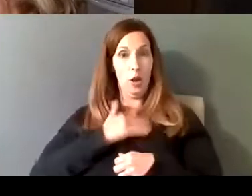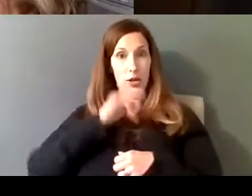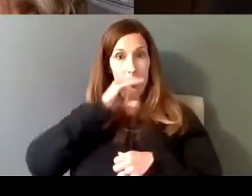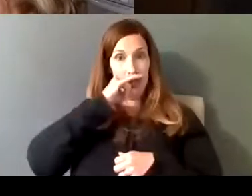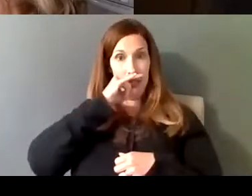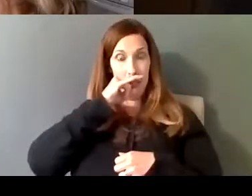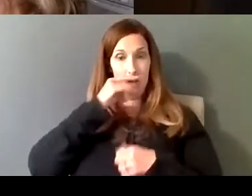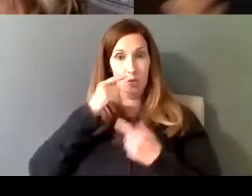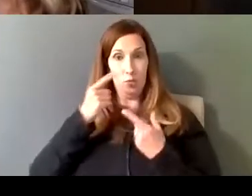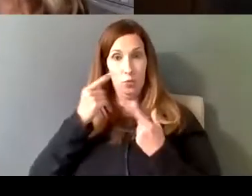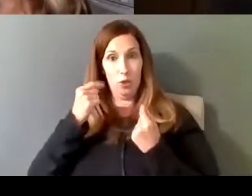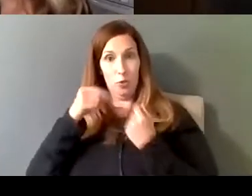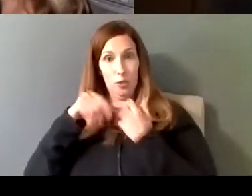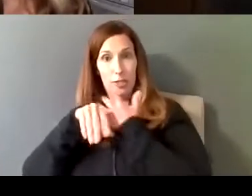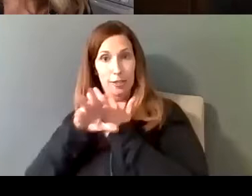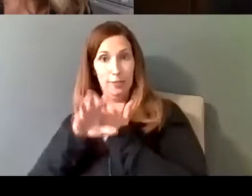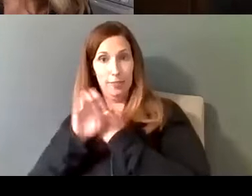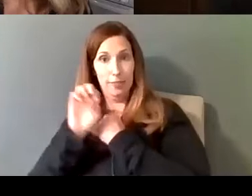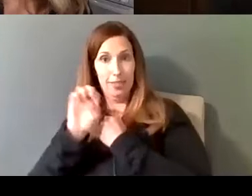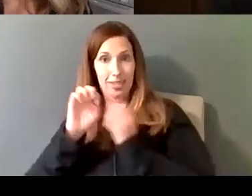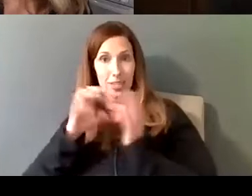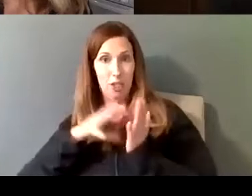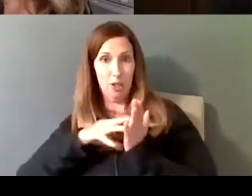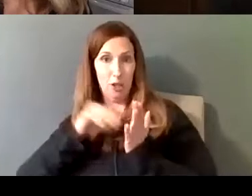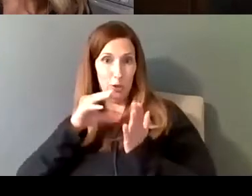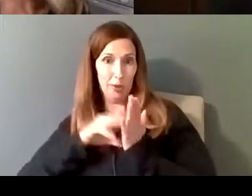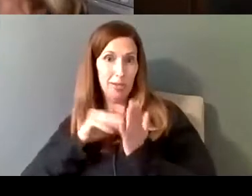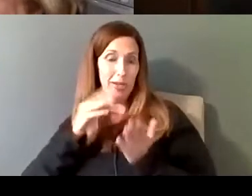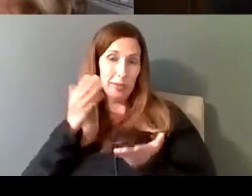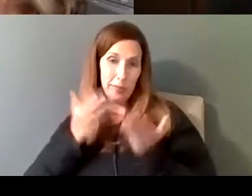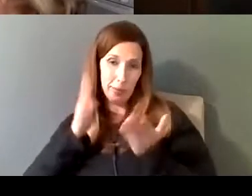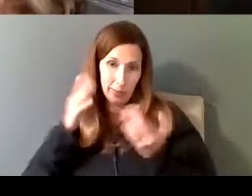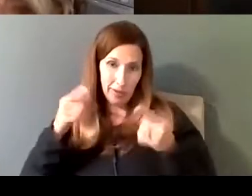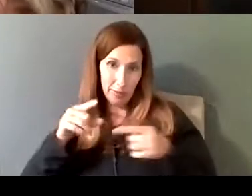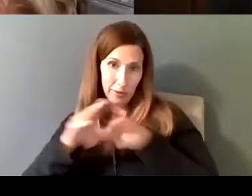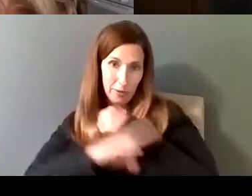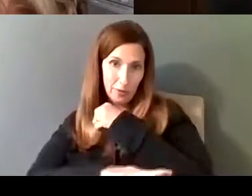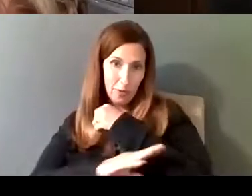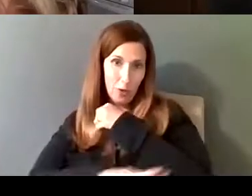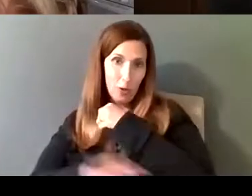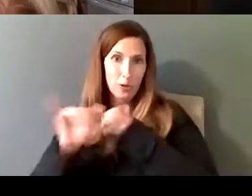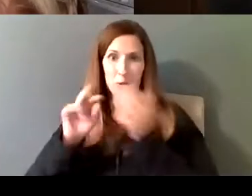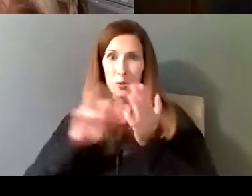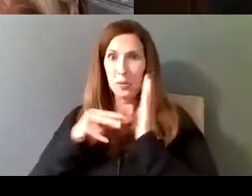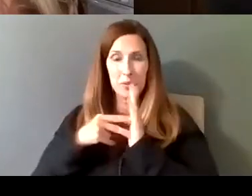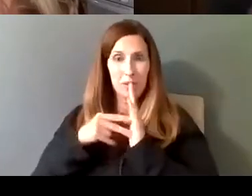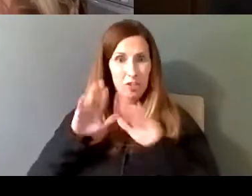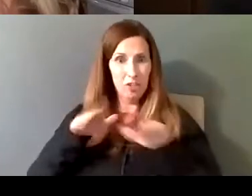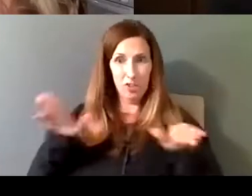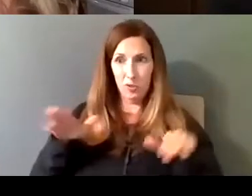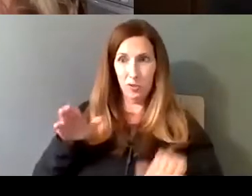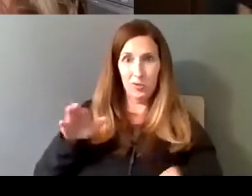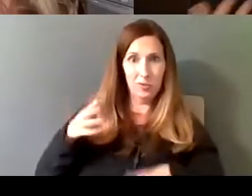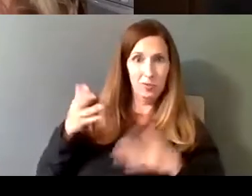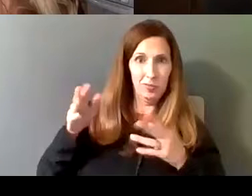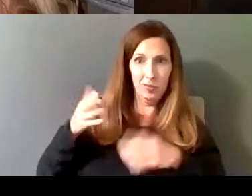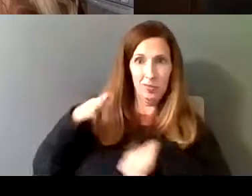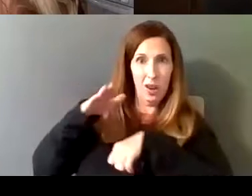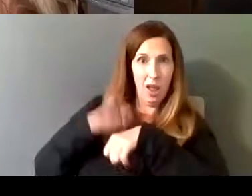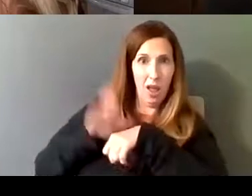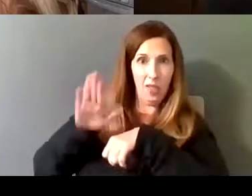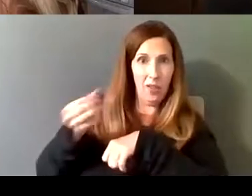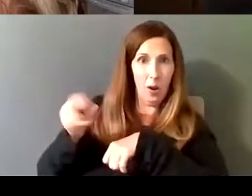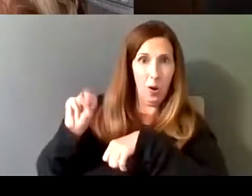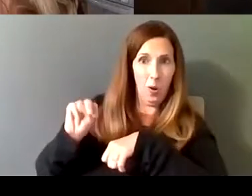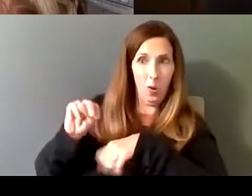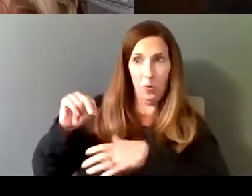doing e-learning, and now that might be the case in the fall as well. I mean, children are kind of on their own. They're doing homework on their own. They're studying on their